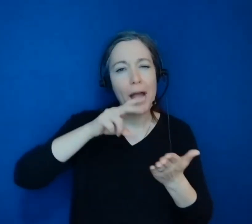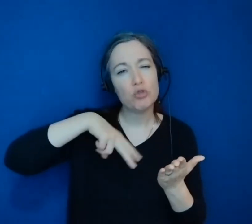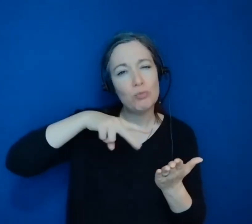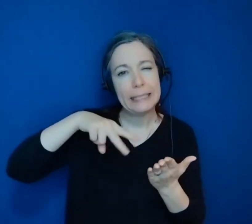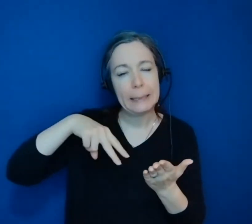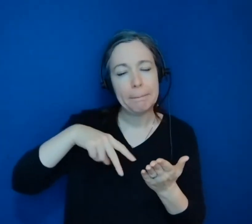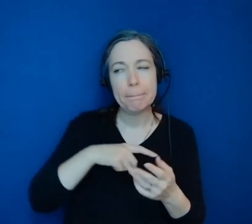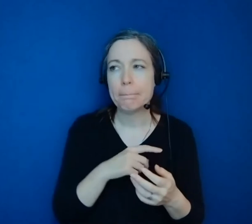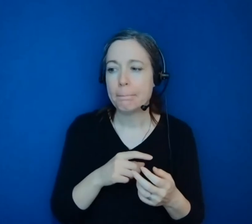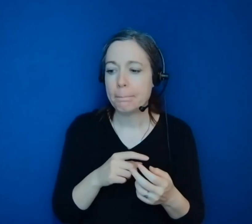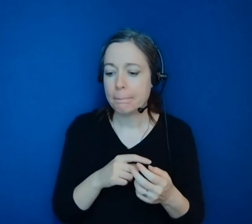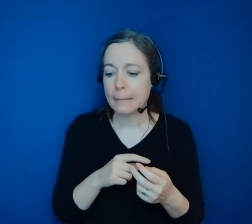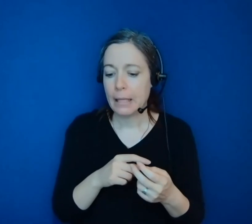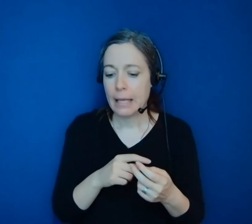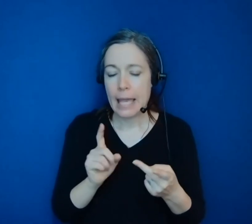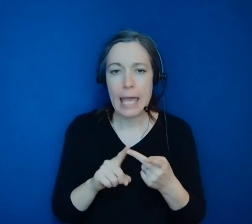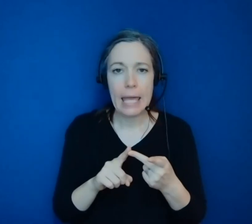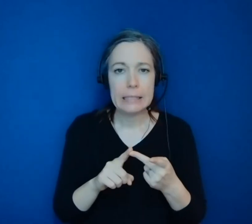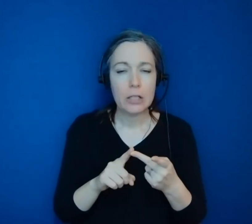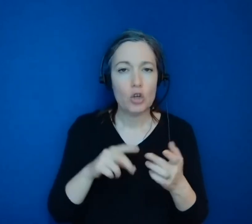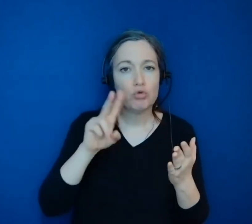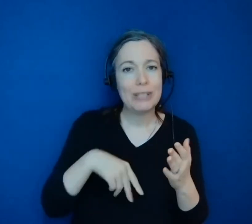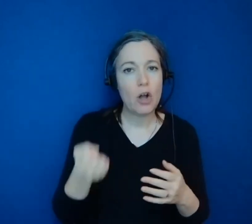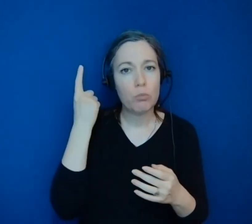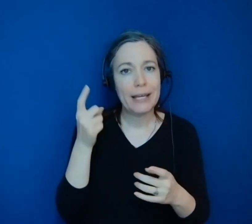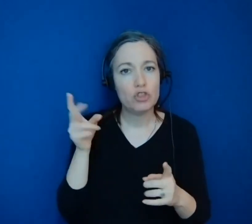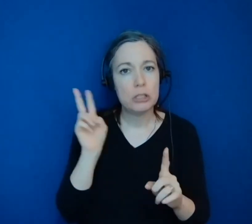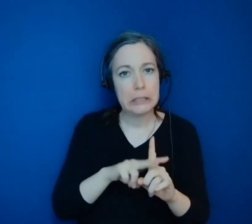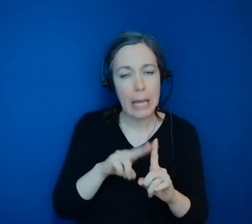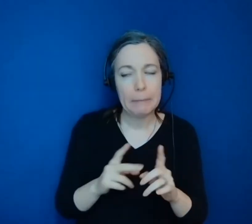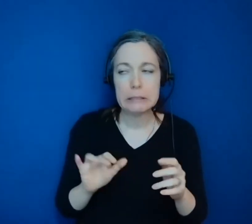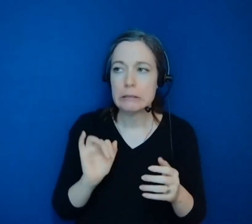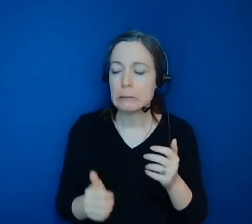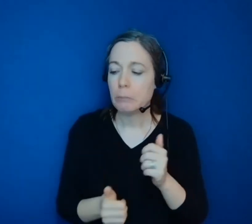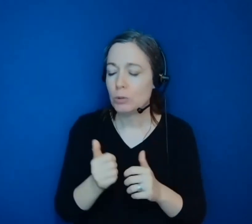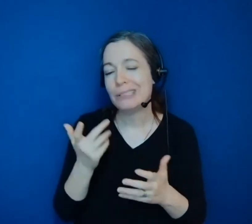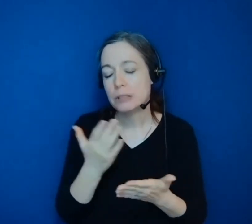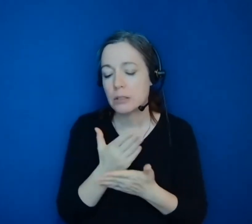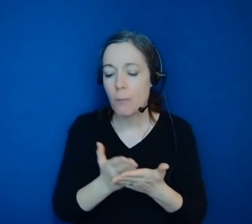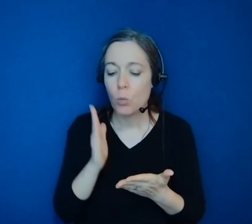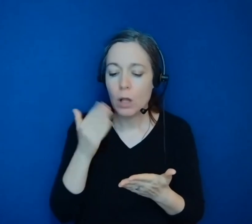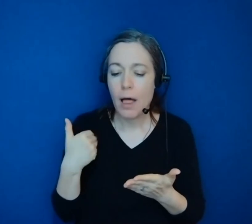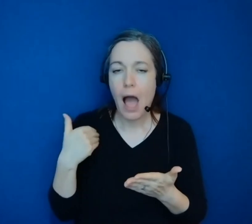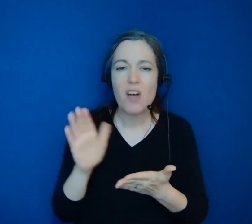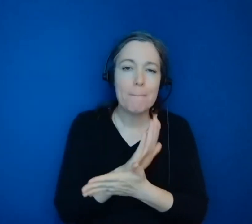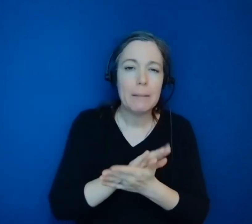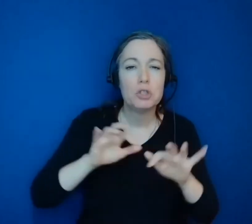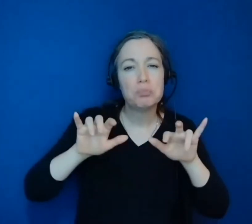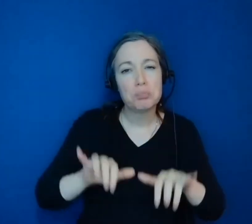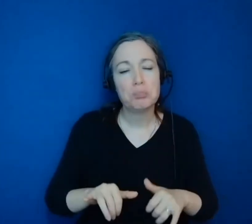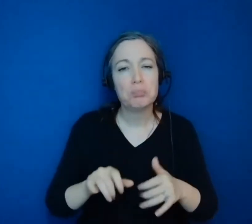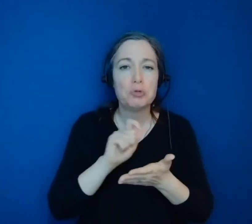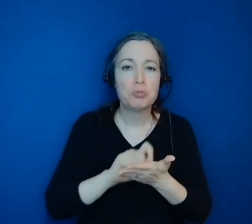it's reading comprehension assignments. And most of them, like some of them will have a paper at the end of the poem some